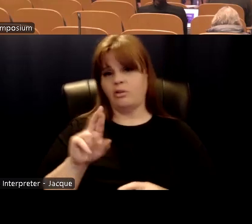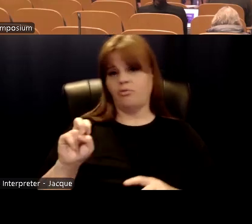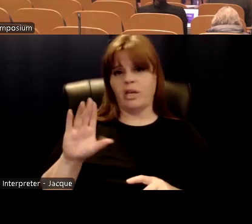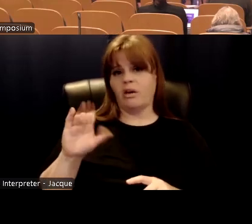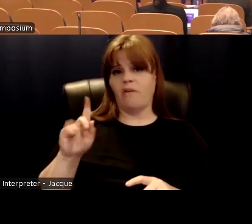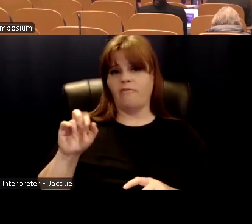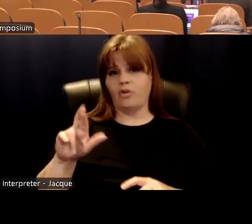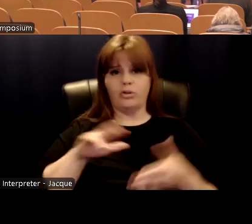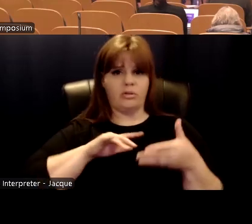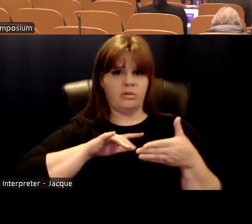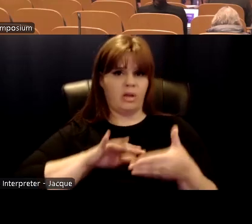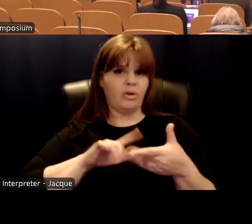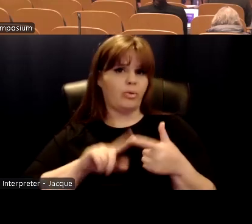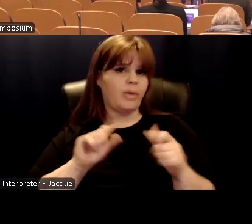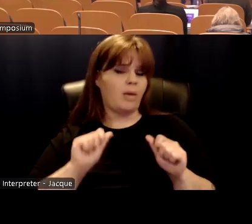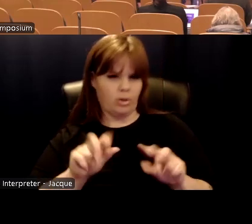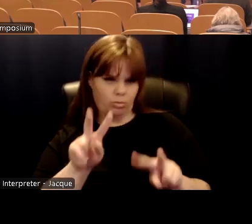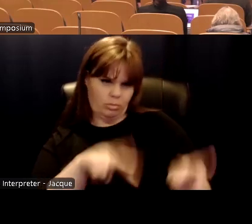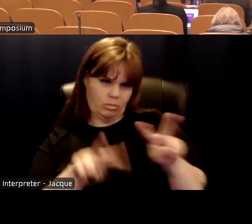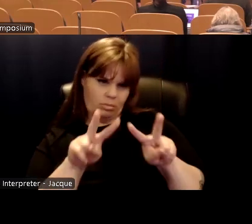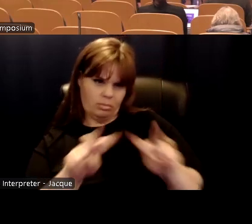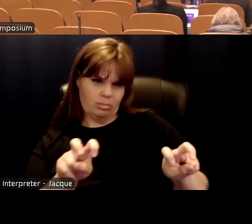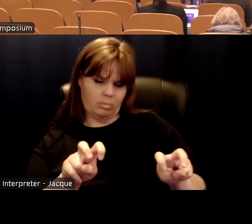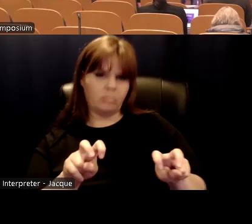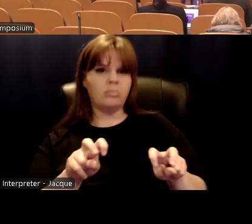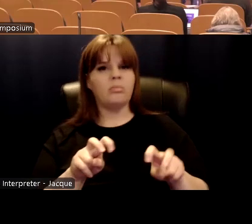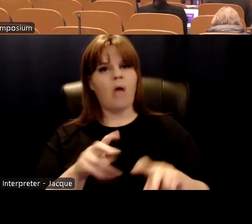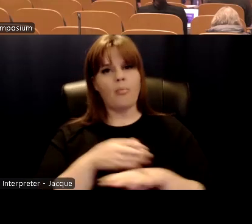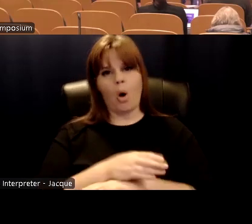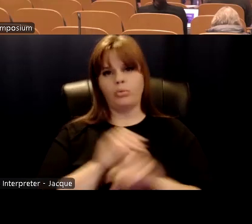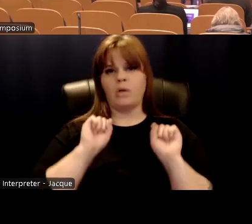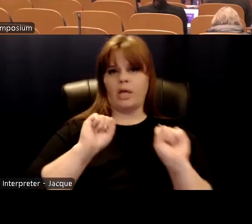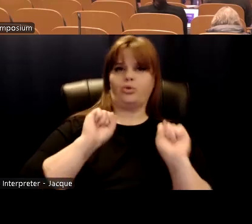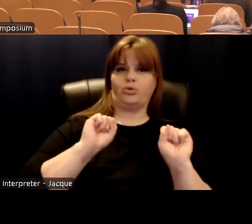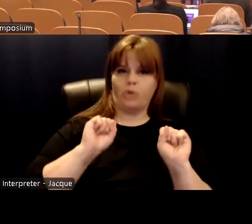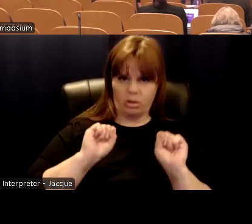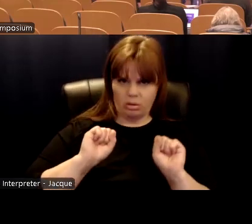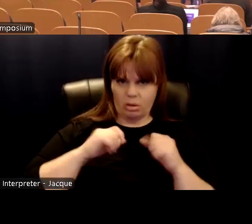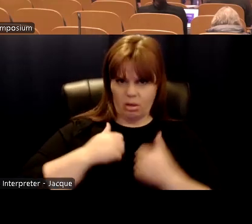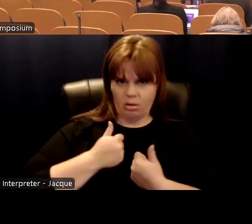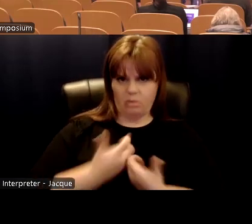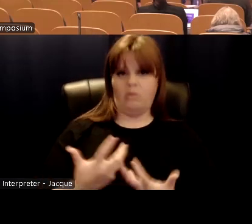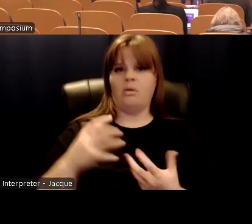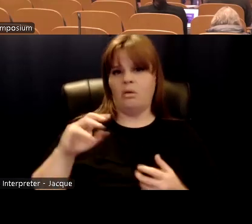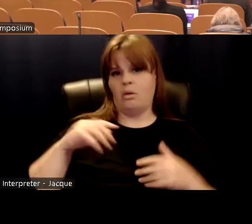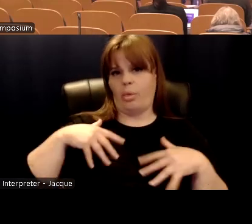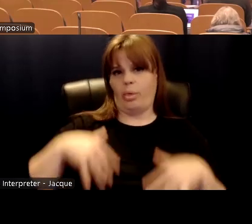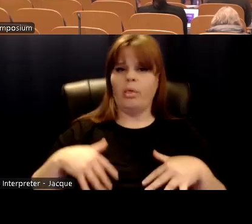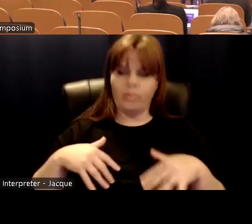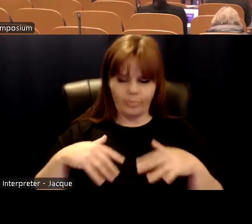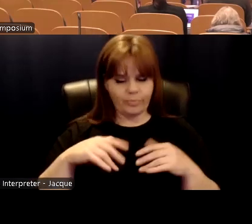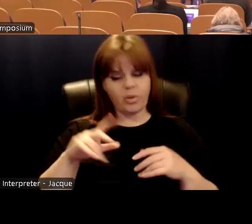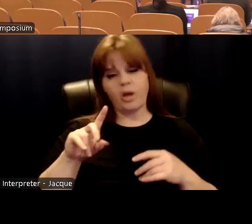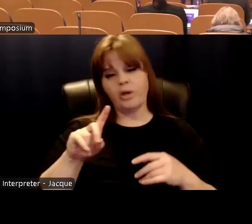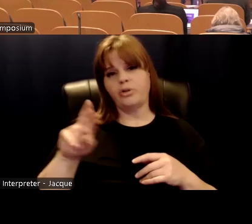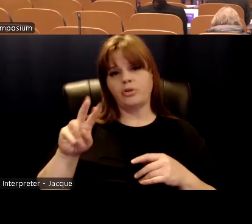assess the presence of post-exertional malaise. As Dr. Walker alluded to, there are a number of